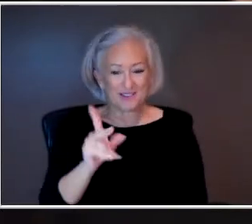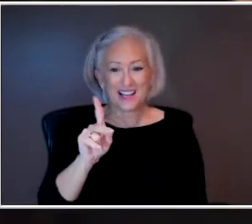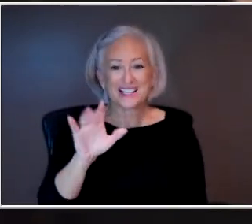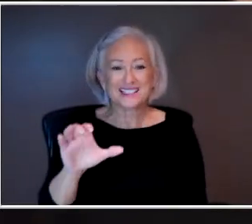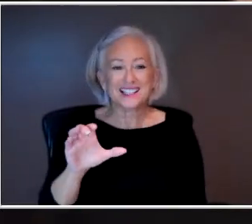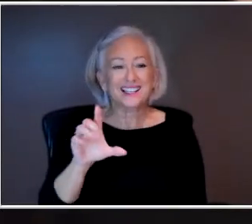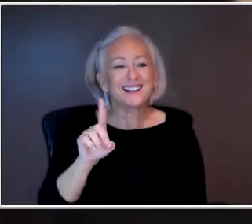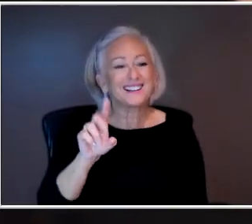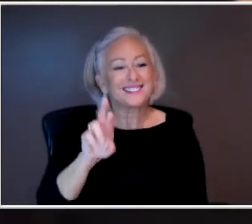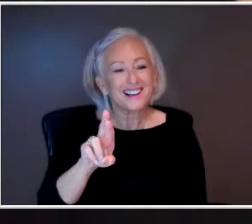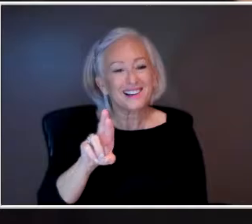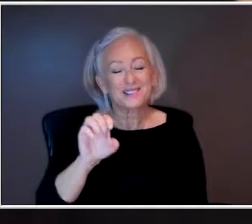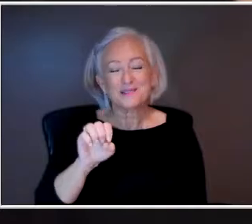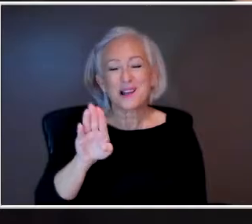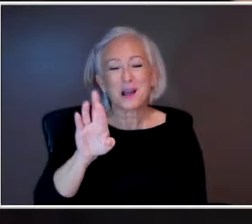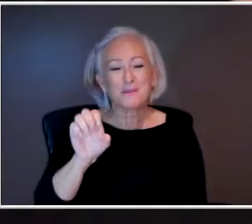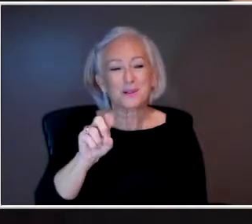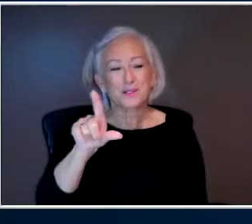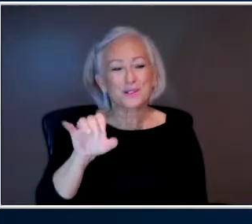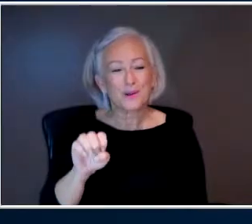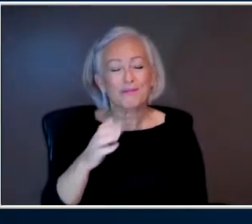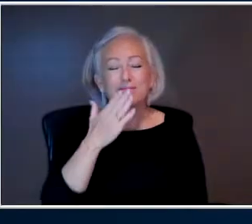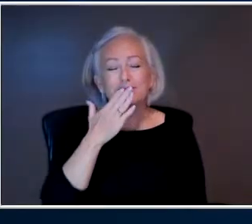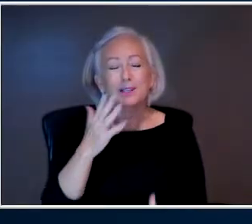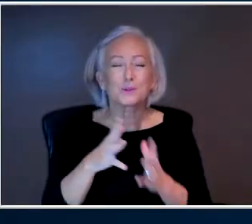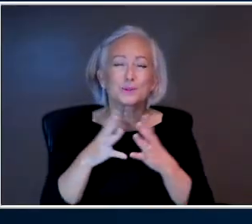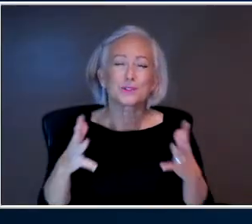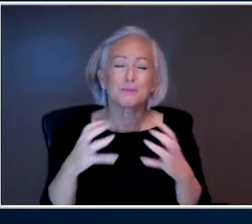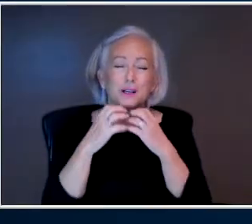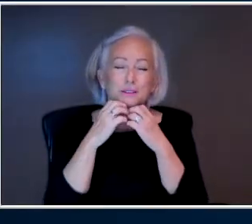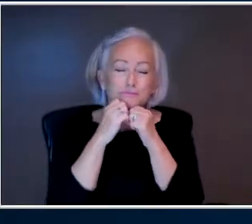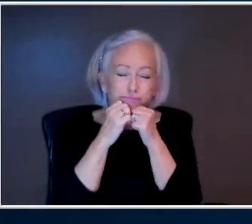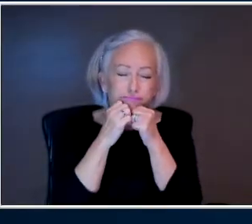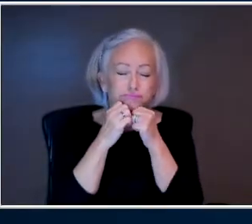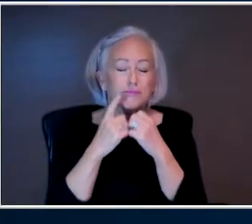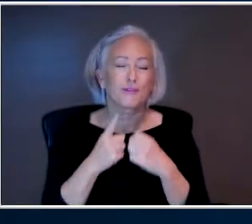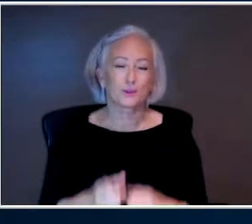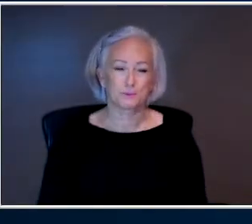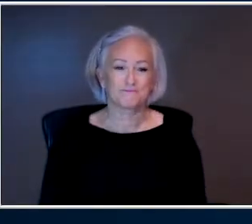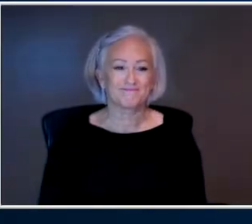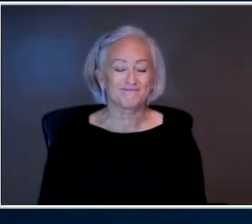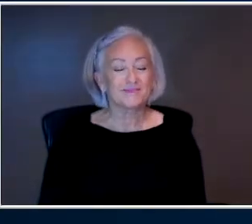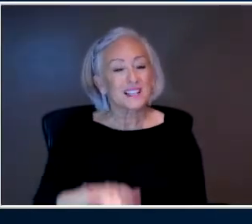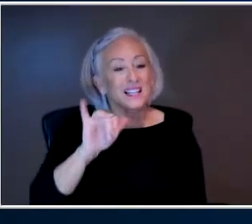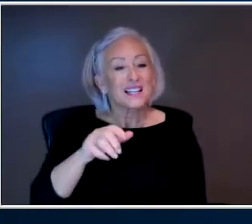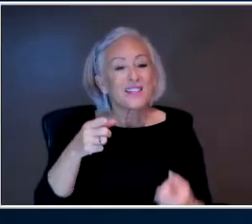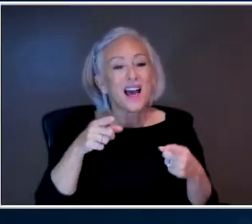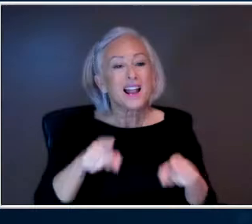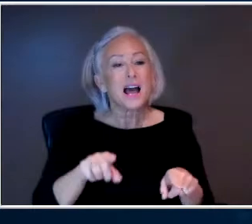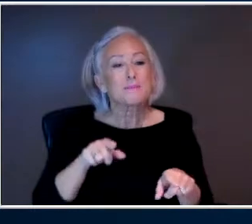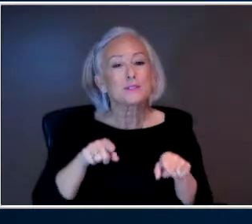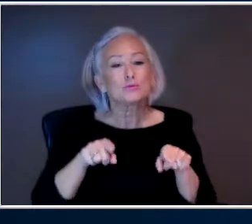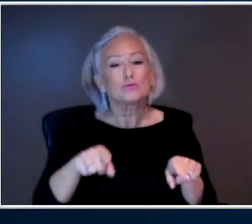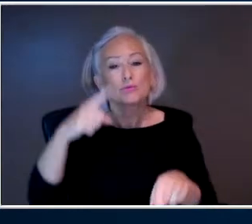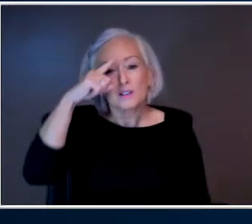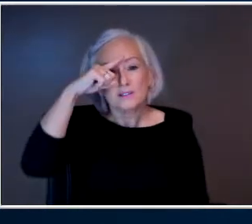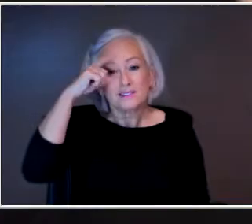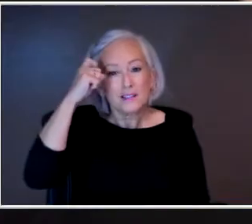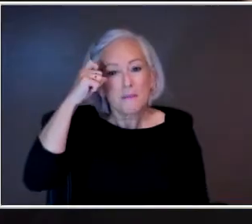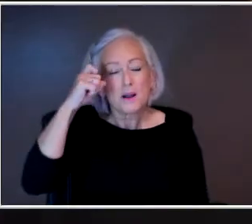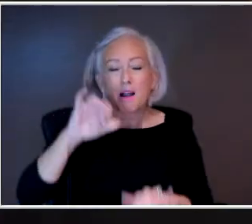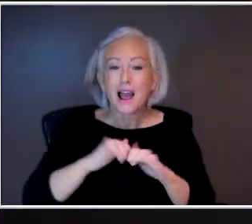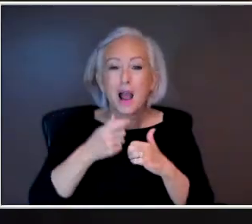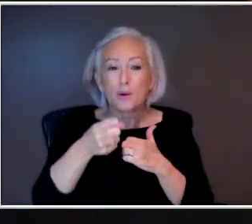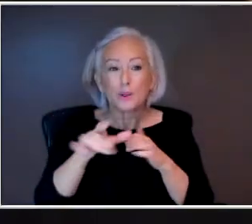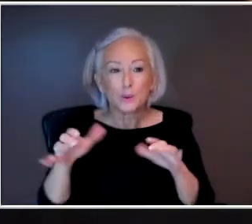grateful for all of you. So this happened over the summer. How are you doing now? I'm doing a